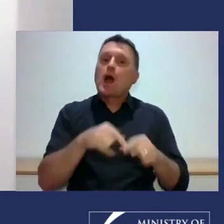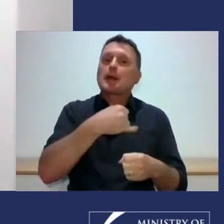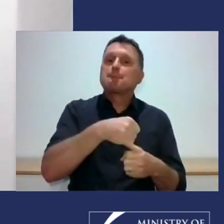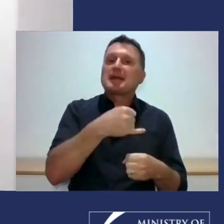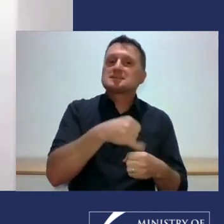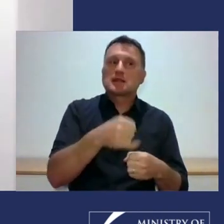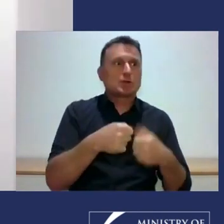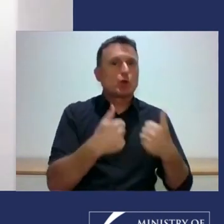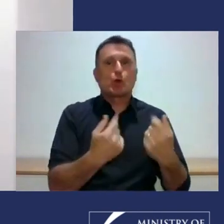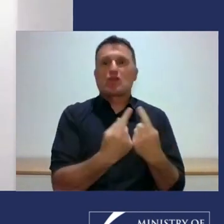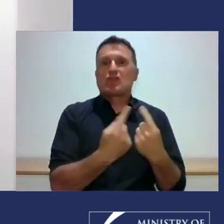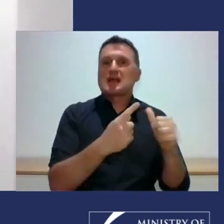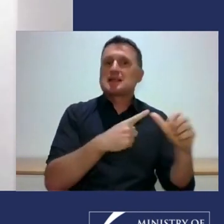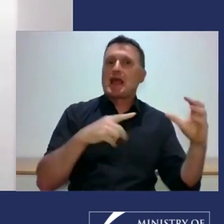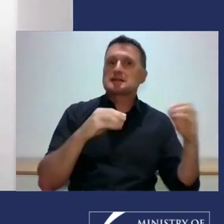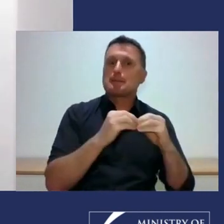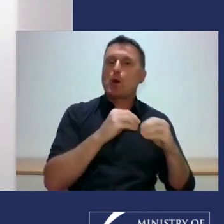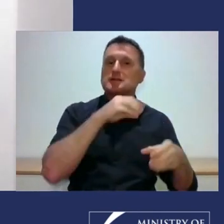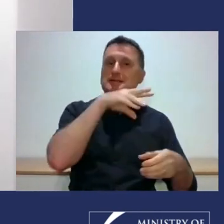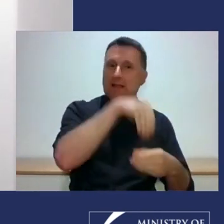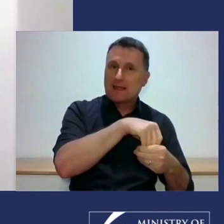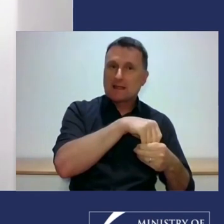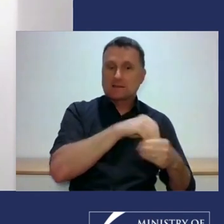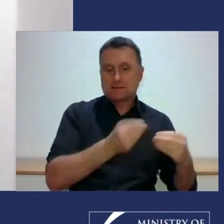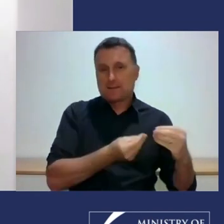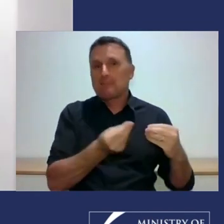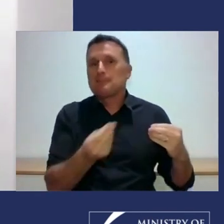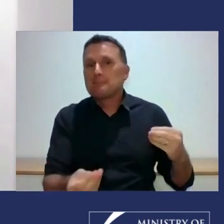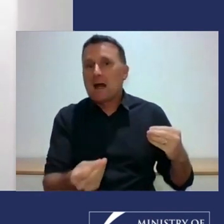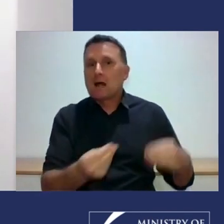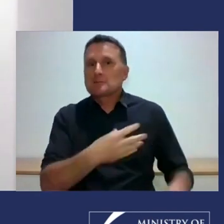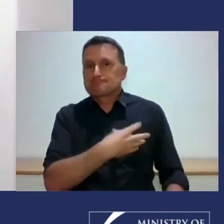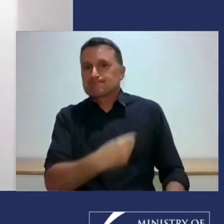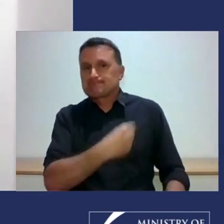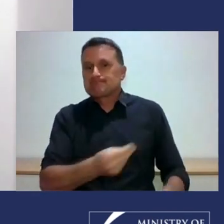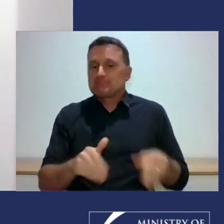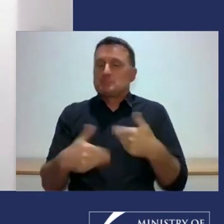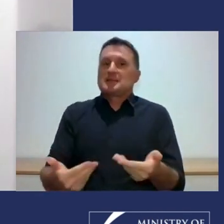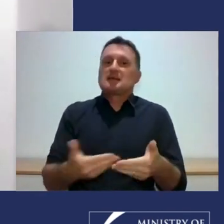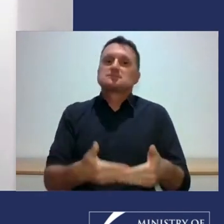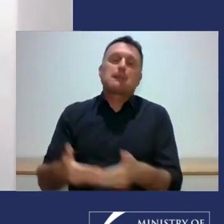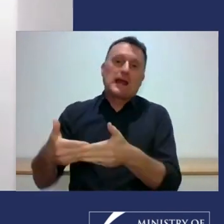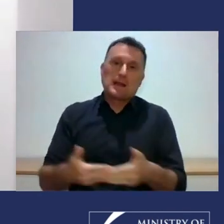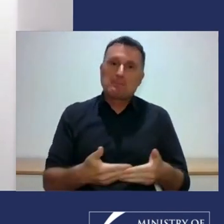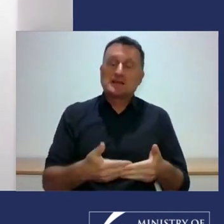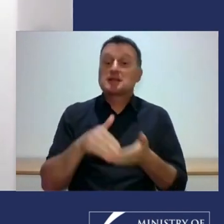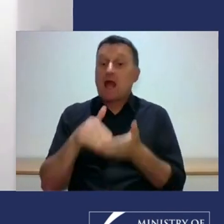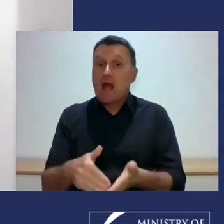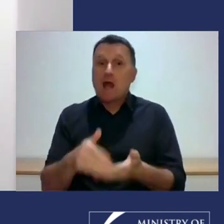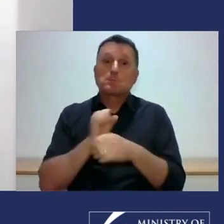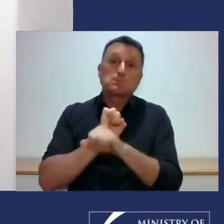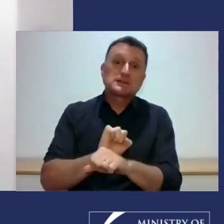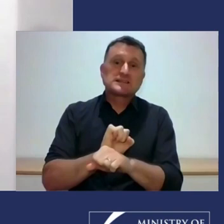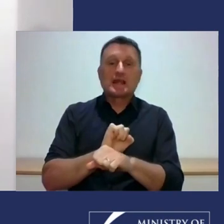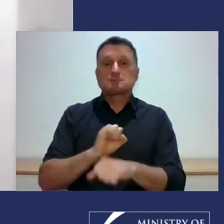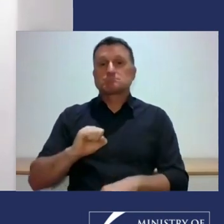things. So all of the antibodies from different you know, colds, coughs, flus that mum's had